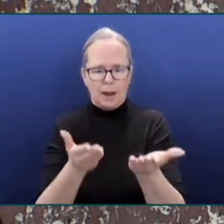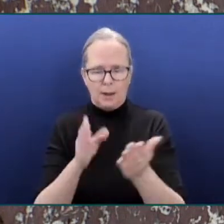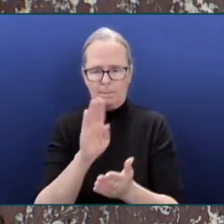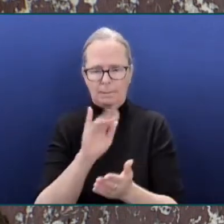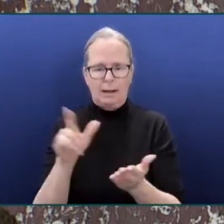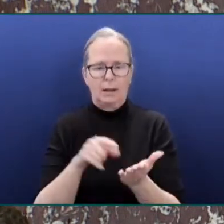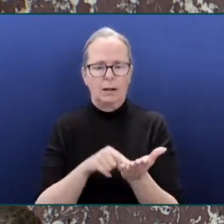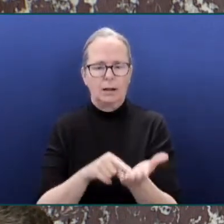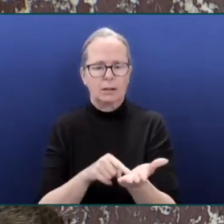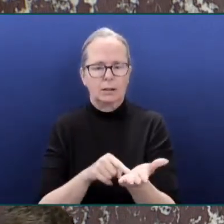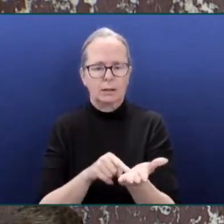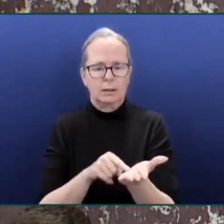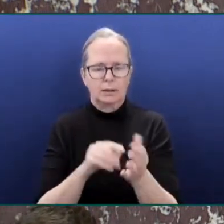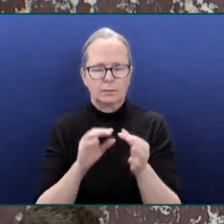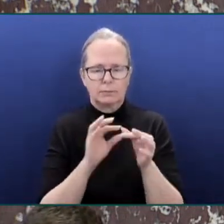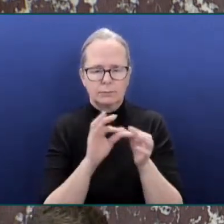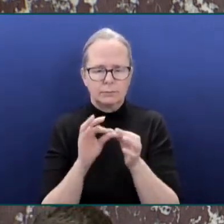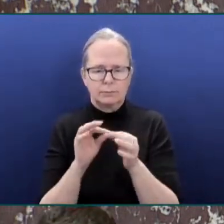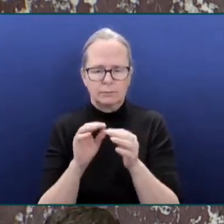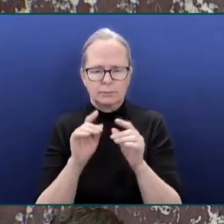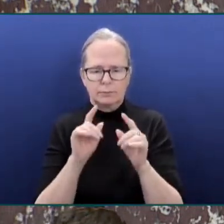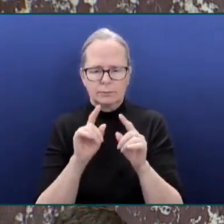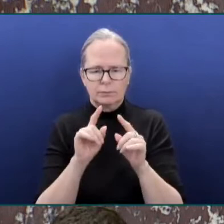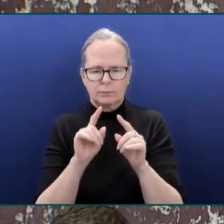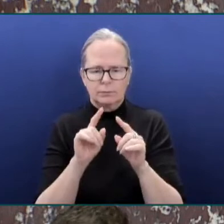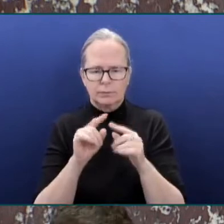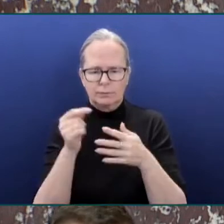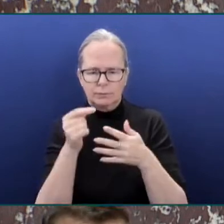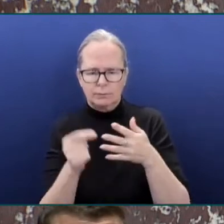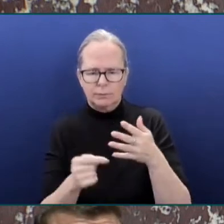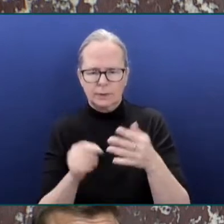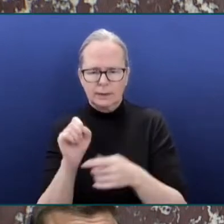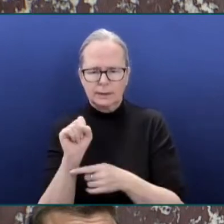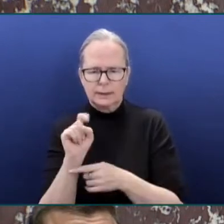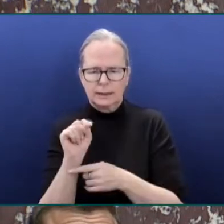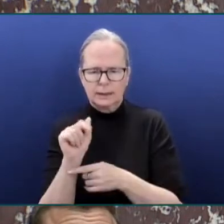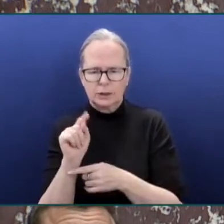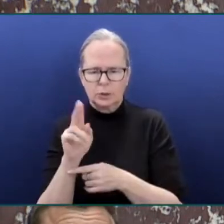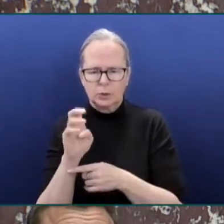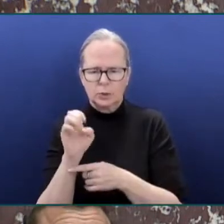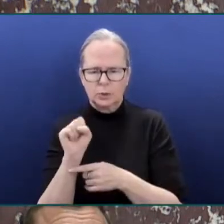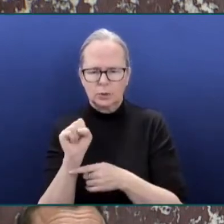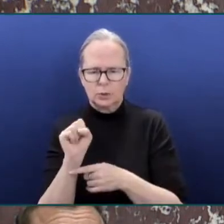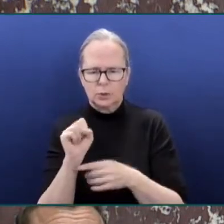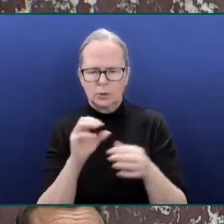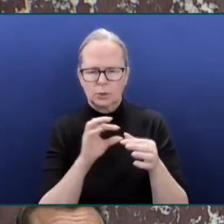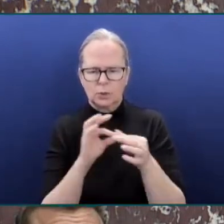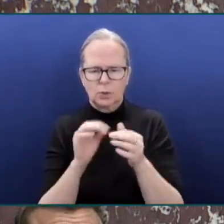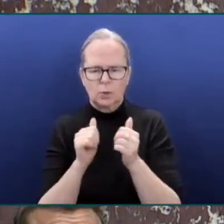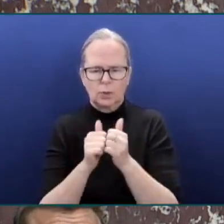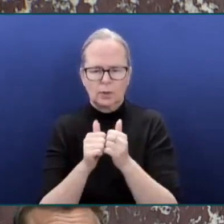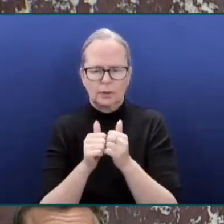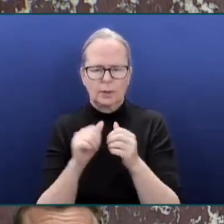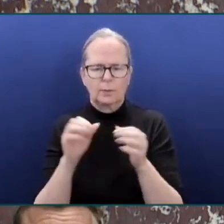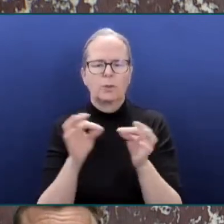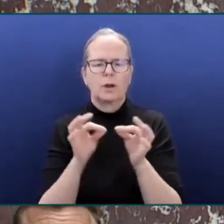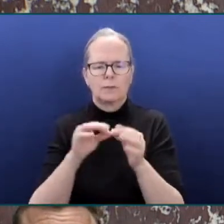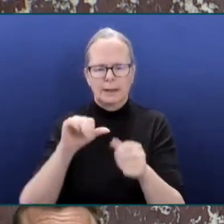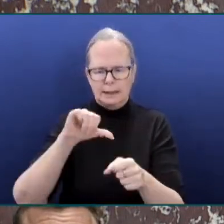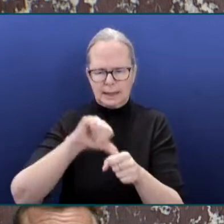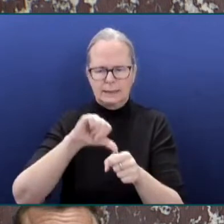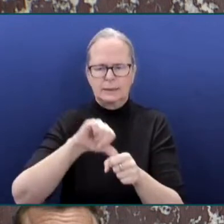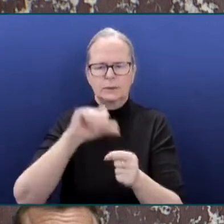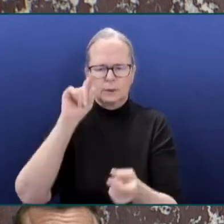Act 2023, of which a notice has been given in my name on the order paper, be introduced now and read for a first time.